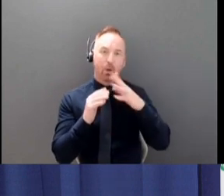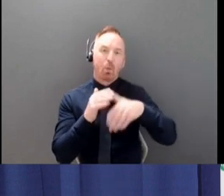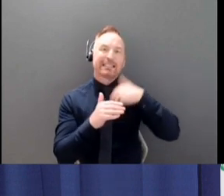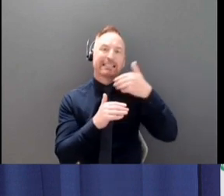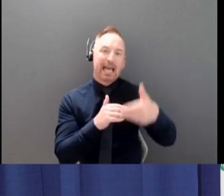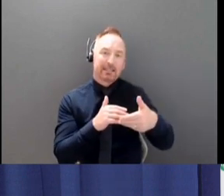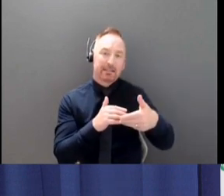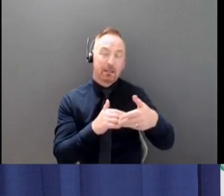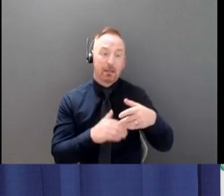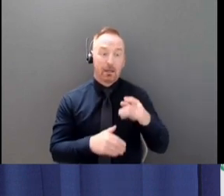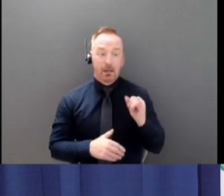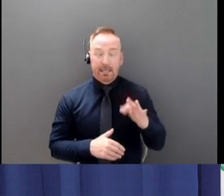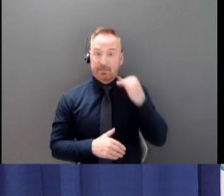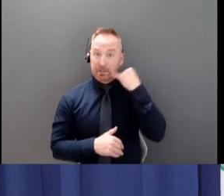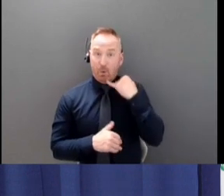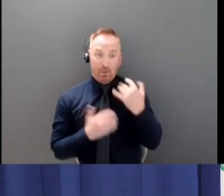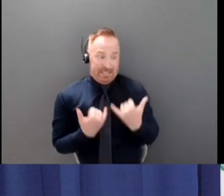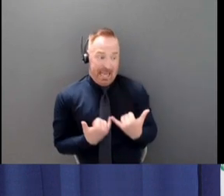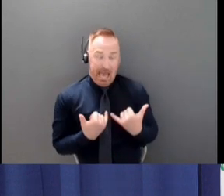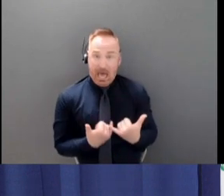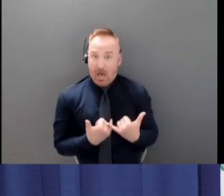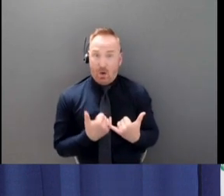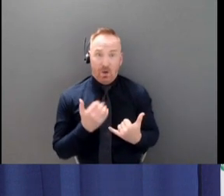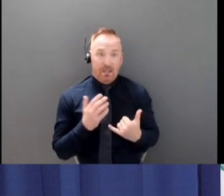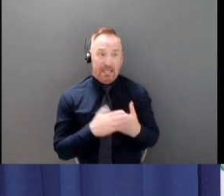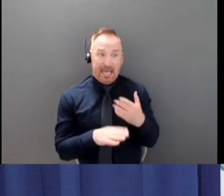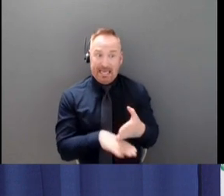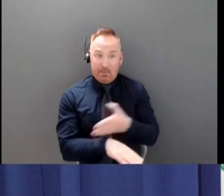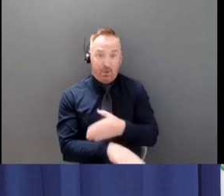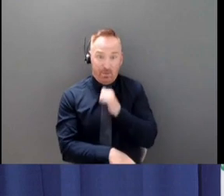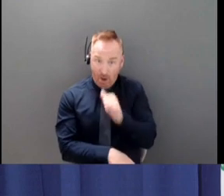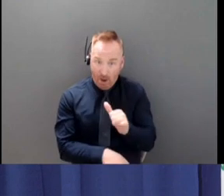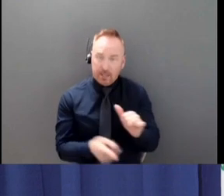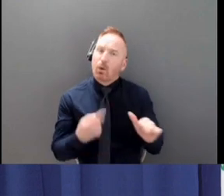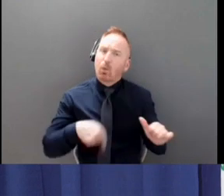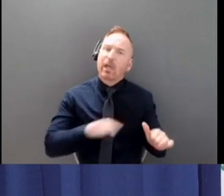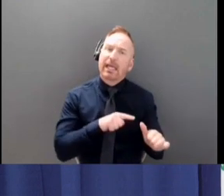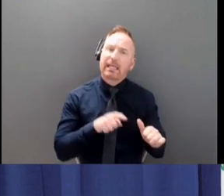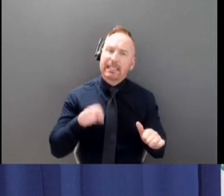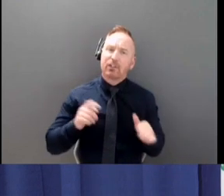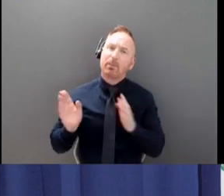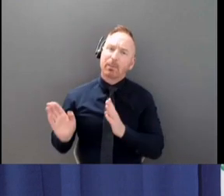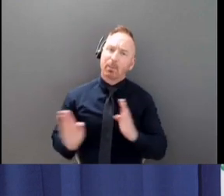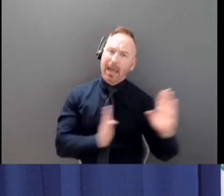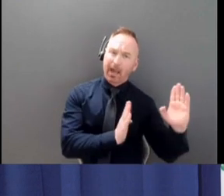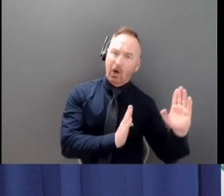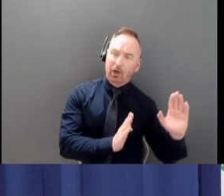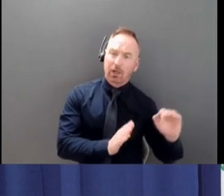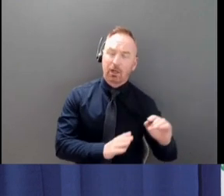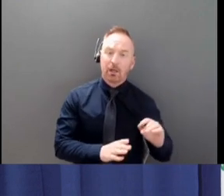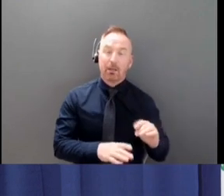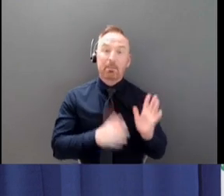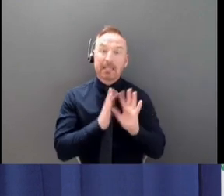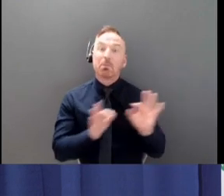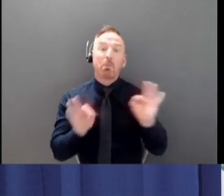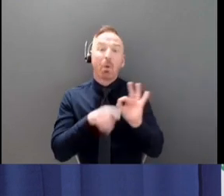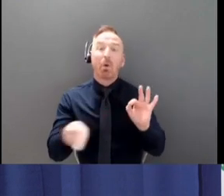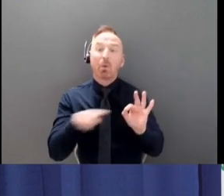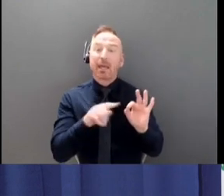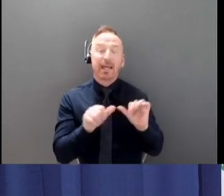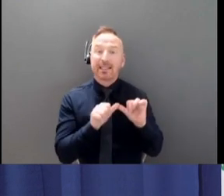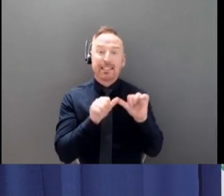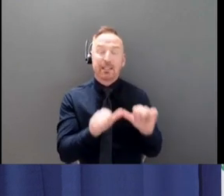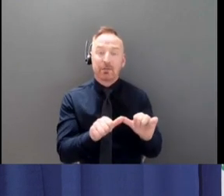and we have to be preparing. But I think it's really important that we continually try to look